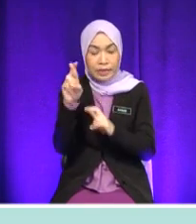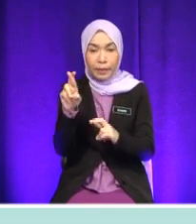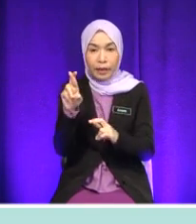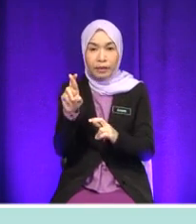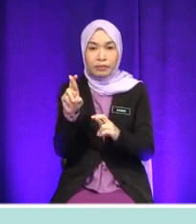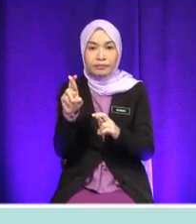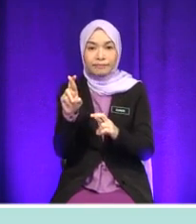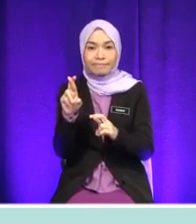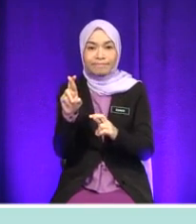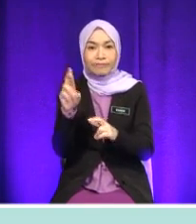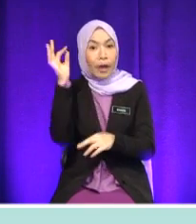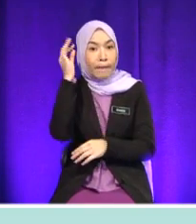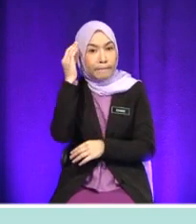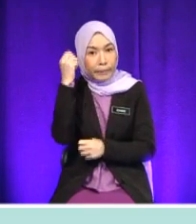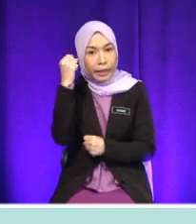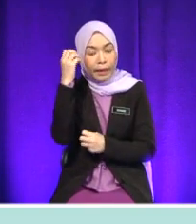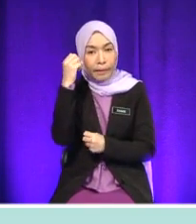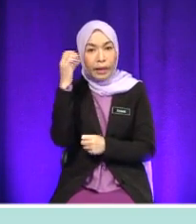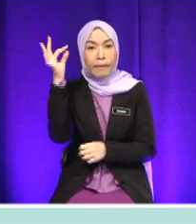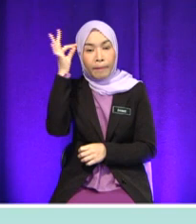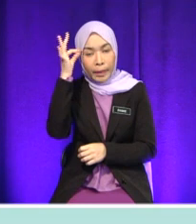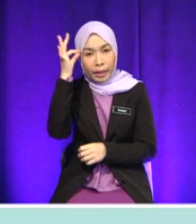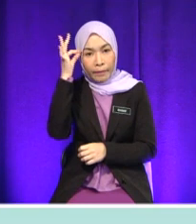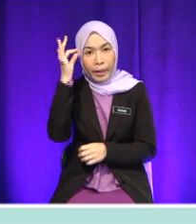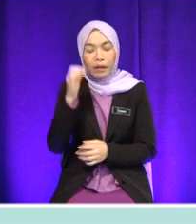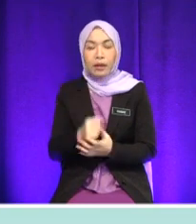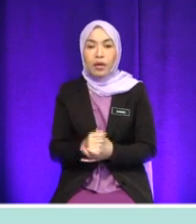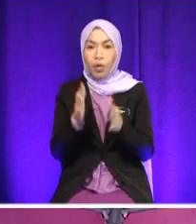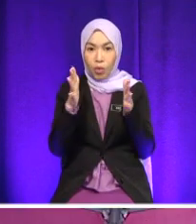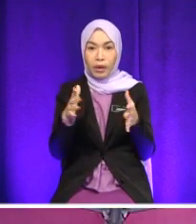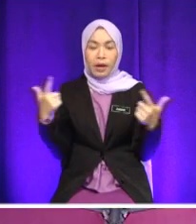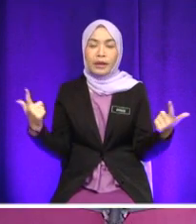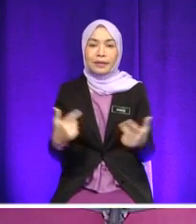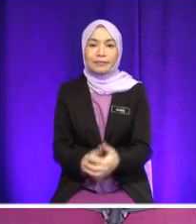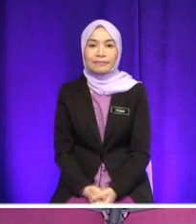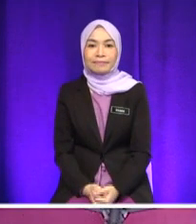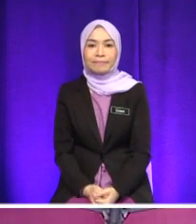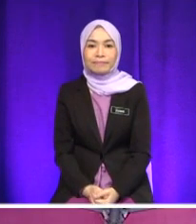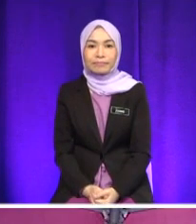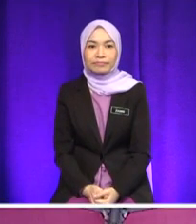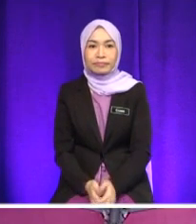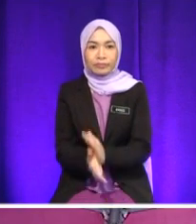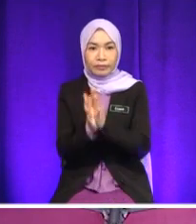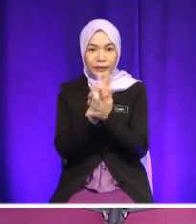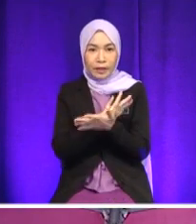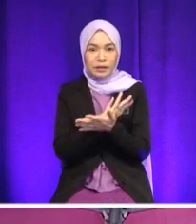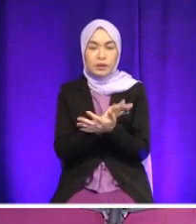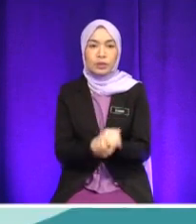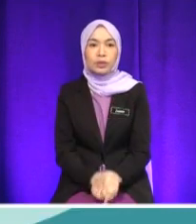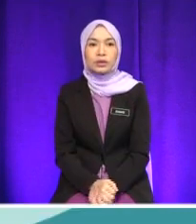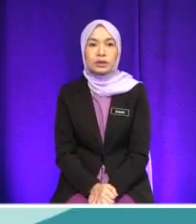discussion harmoniously. That means Yeah. you don't want to get into a fight, right? True, yeah. Yeah. So remember the language bank,